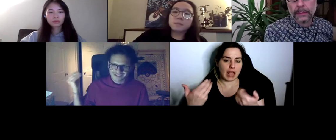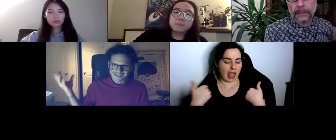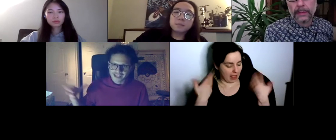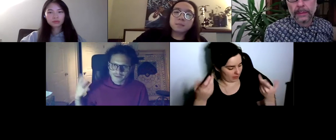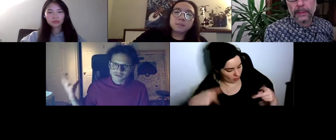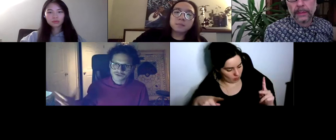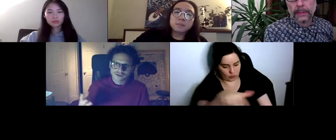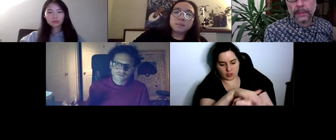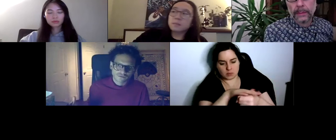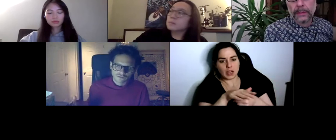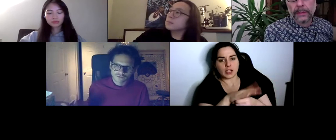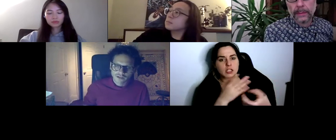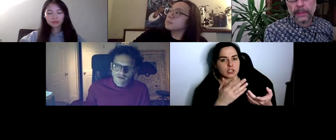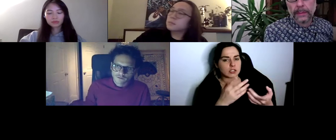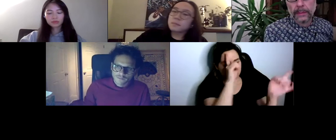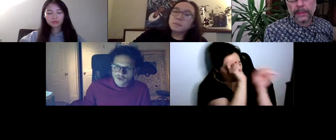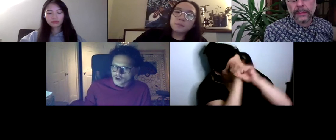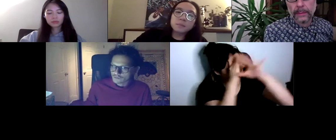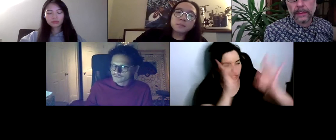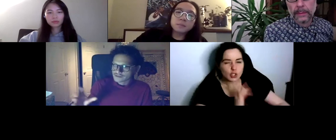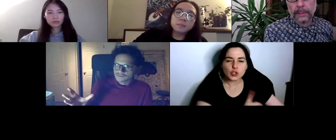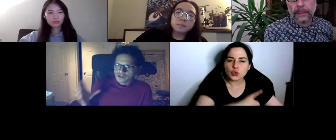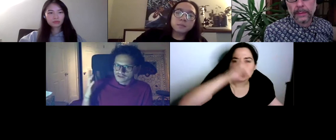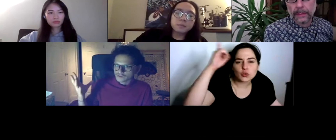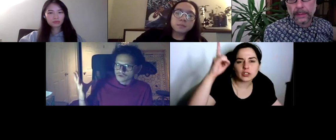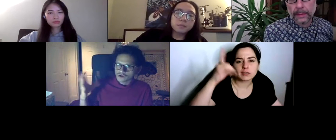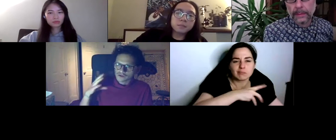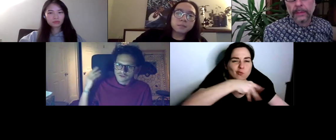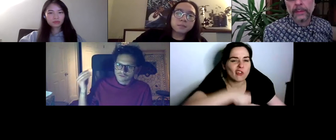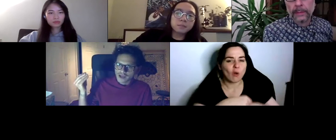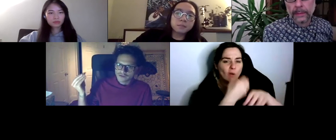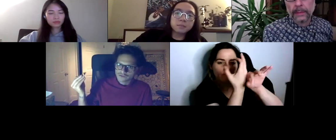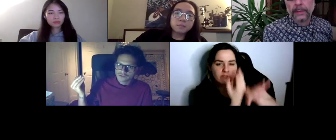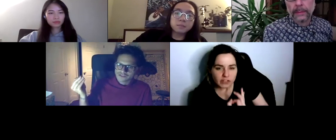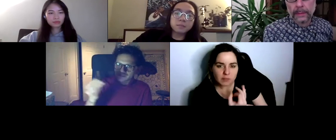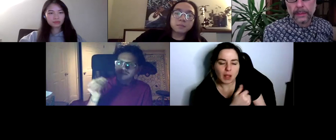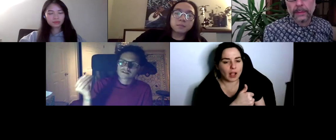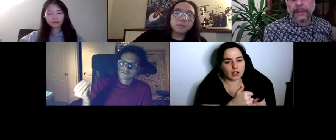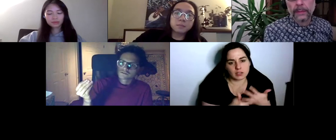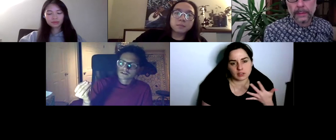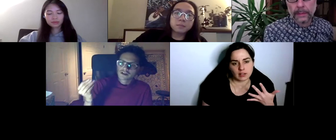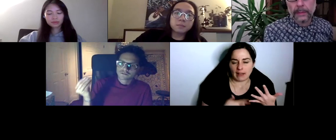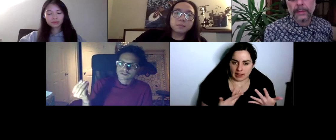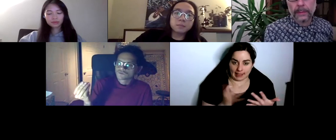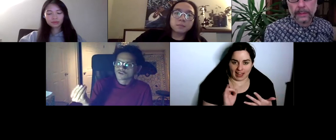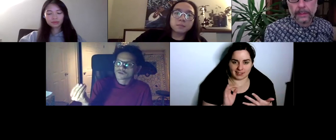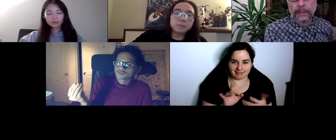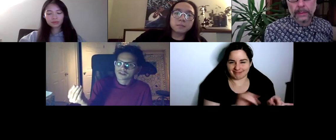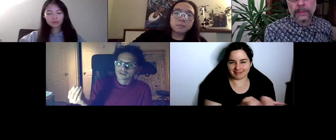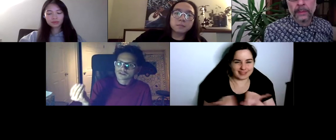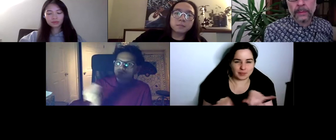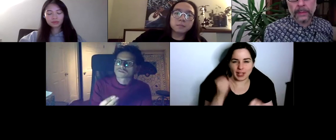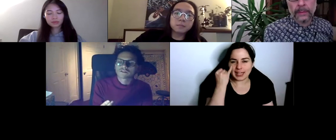to escape and to dream through being a part of a festival. I think those are all like the radical seeds of this form,